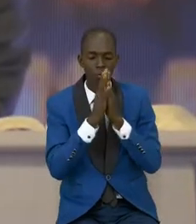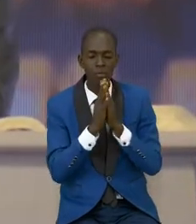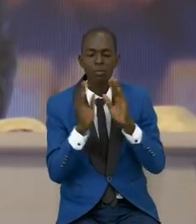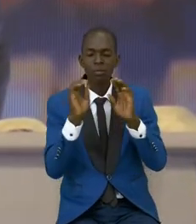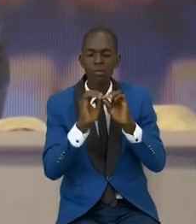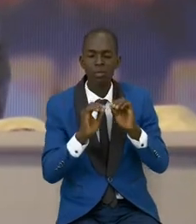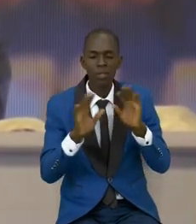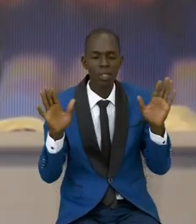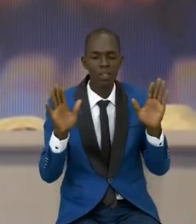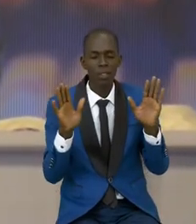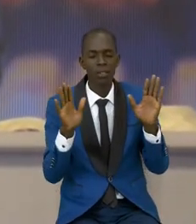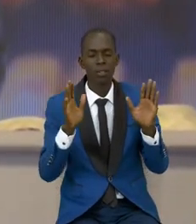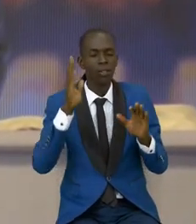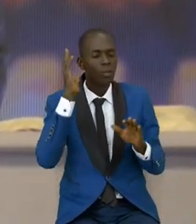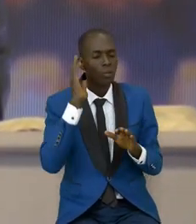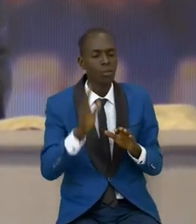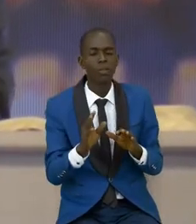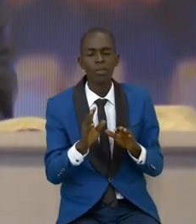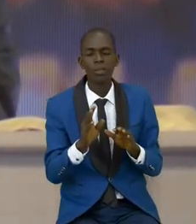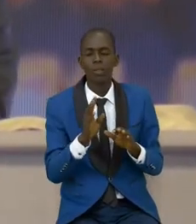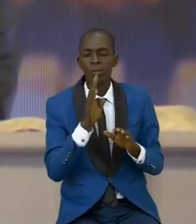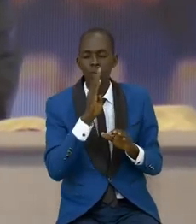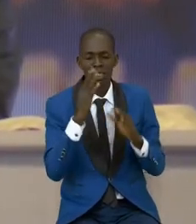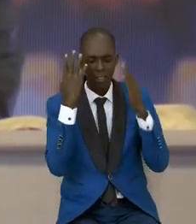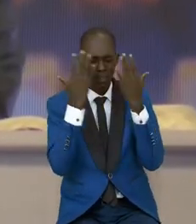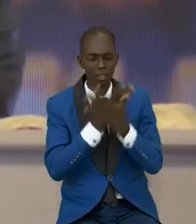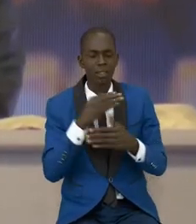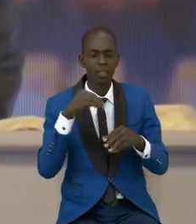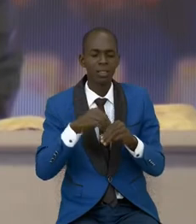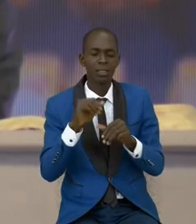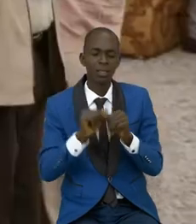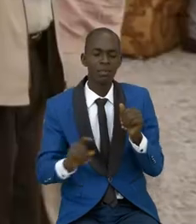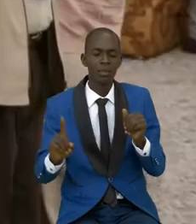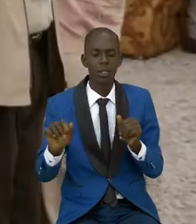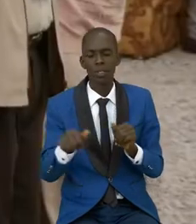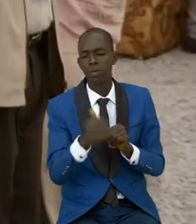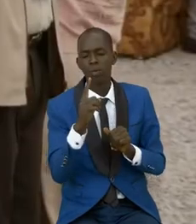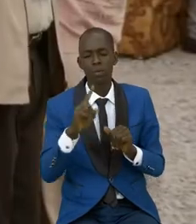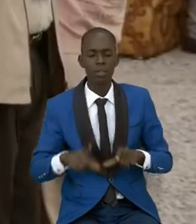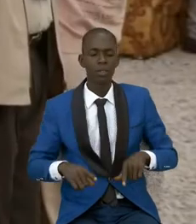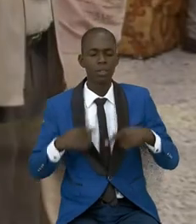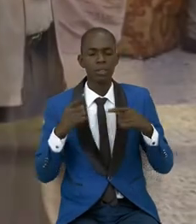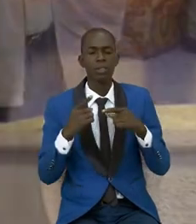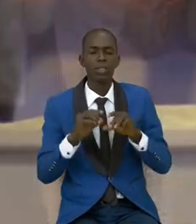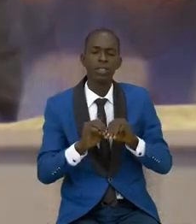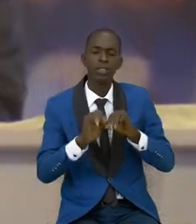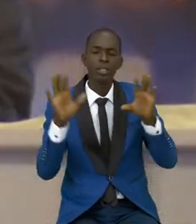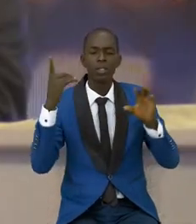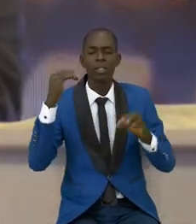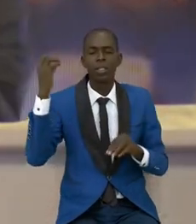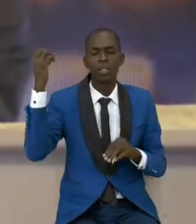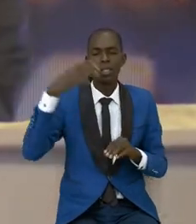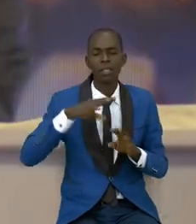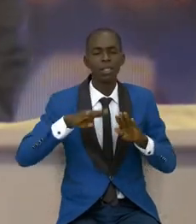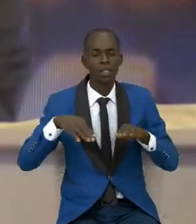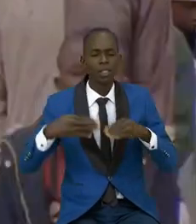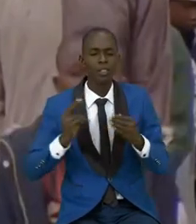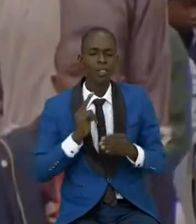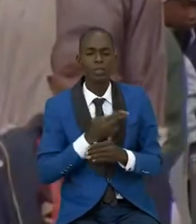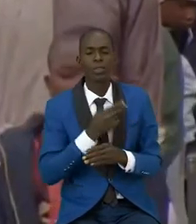nothing will be dark in anyone's life. Shine the light. Give us the